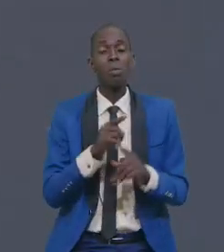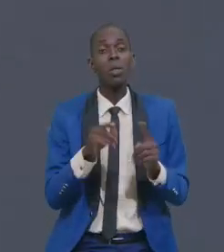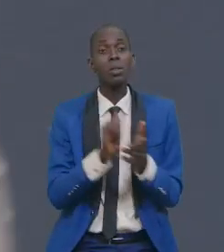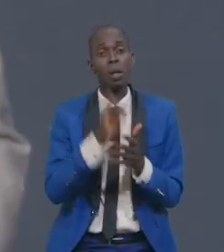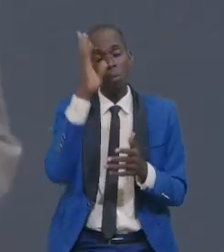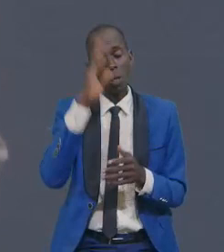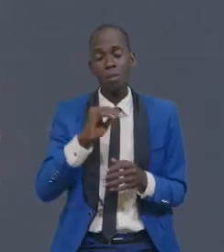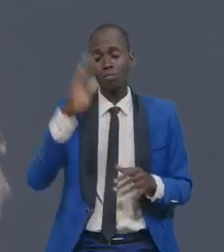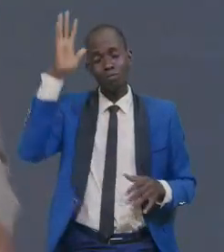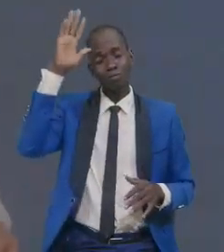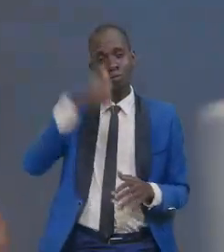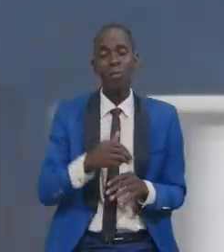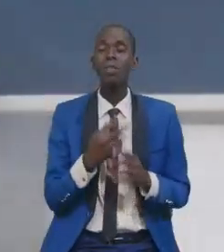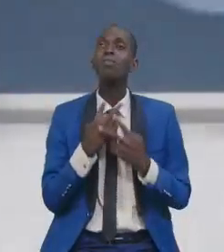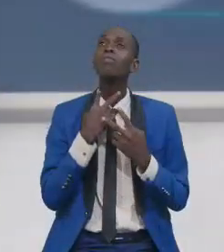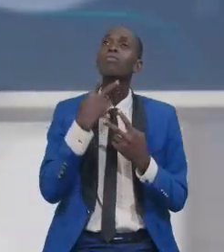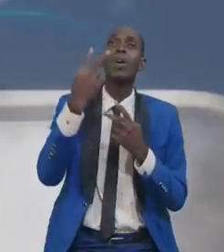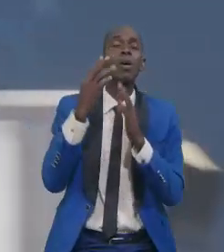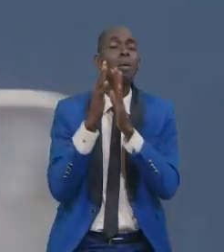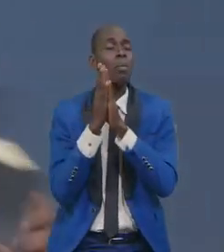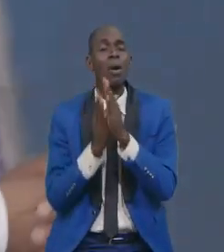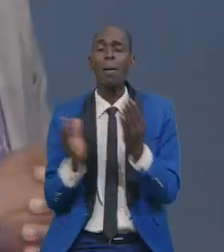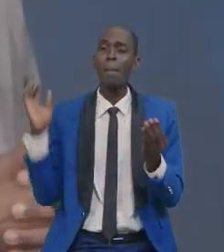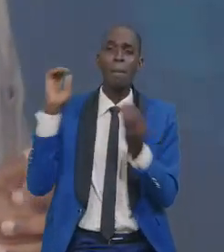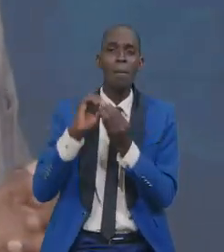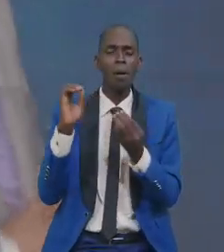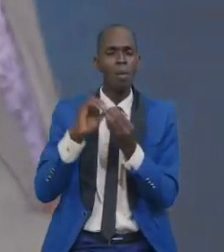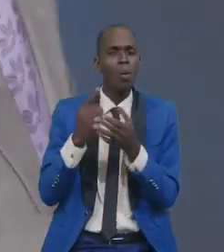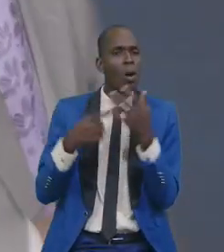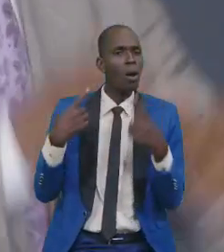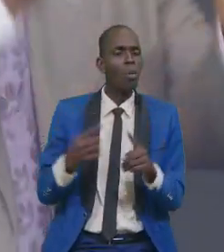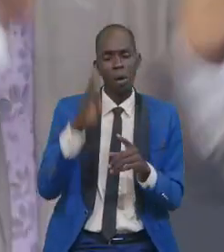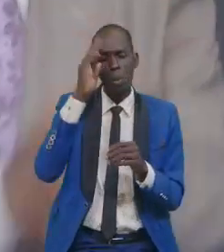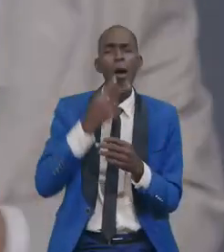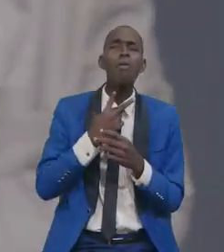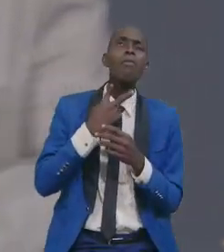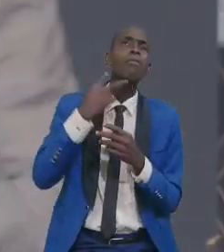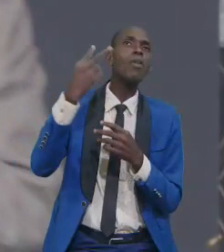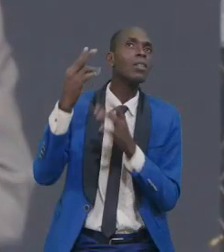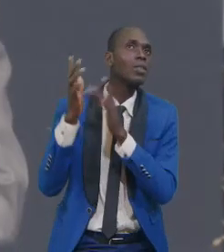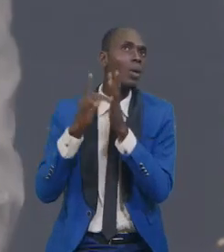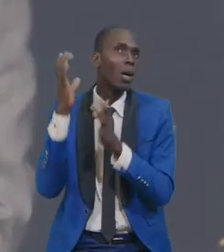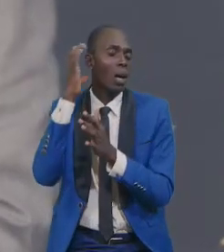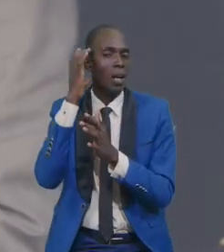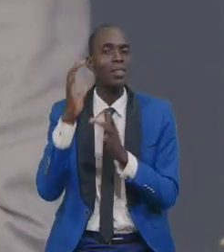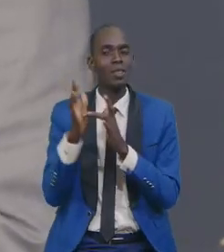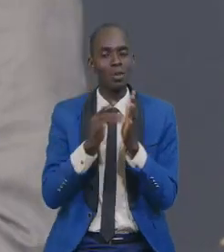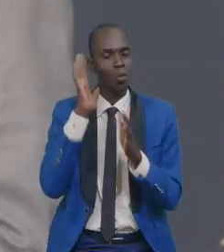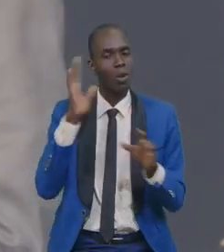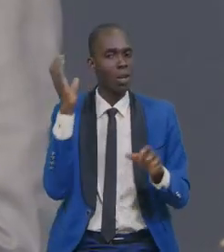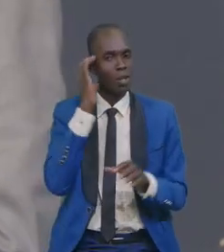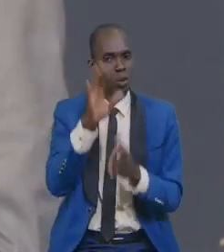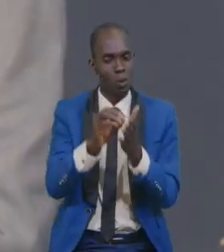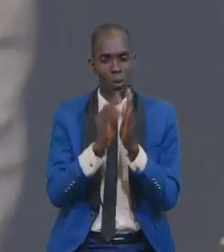the more. And eventually, Jesus had him. Jesus will hear you. He will turn